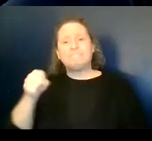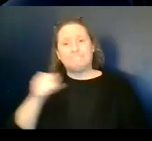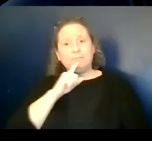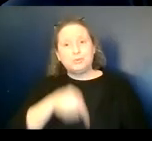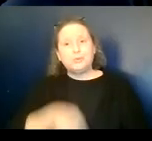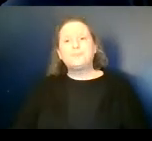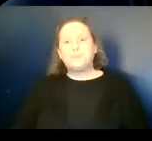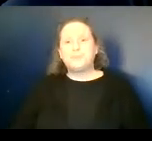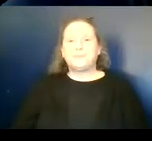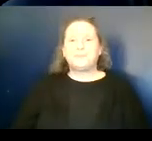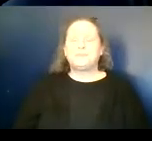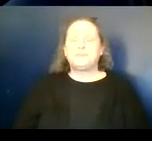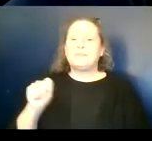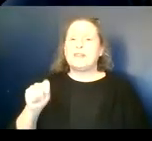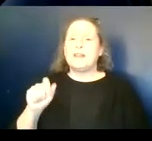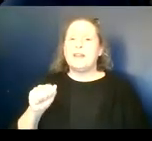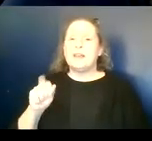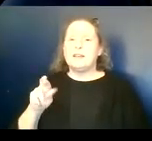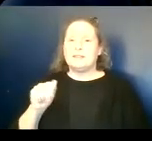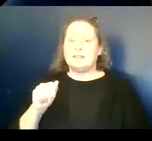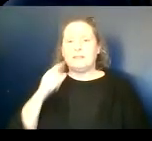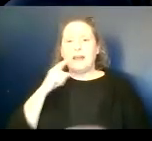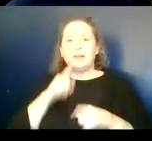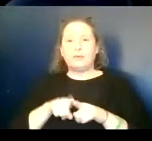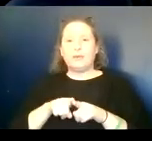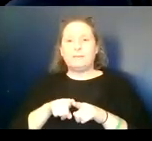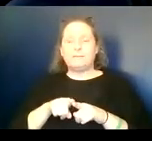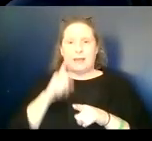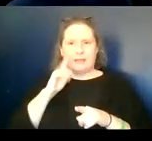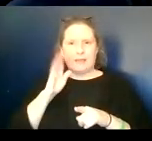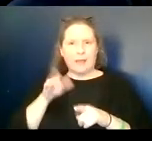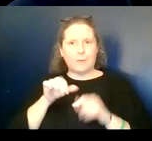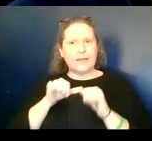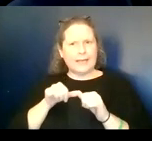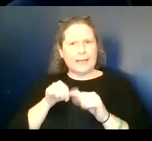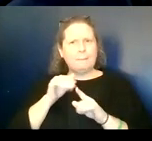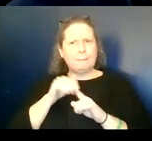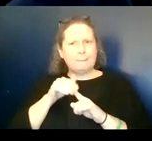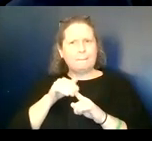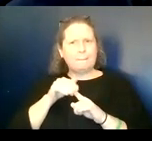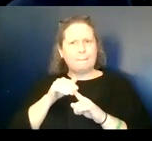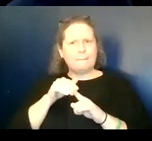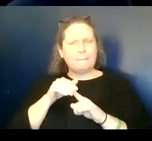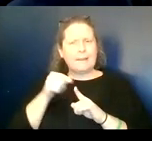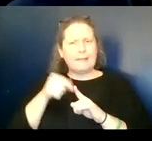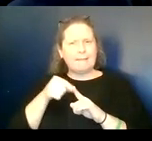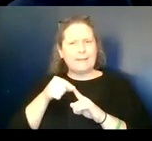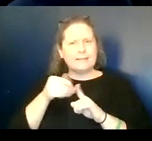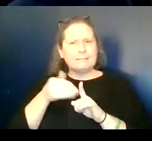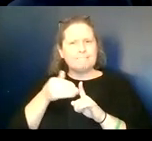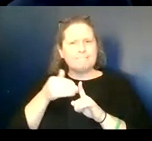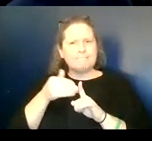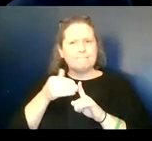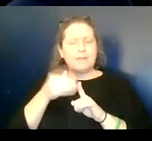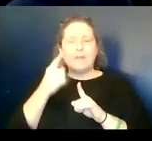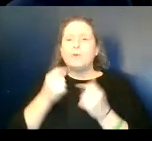Yeah, absolutely. And I think that I'm going to keep kind of harping on this, but I want to make sure that for the supporters and allies